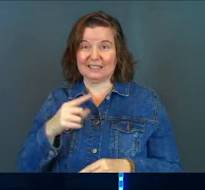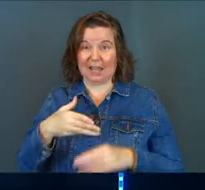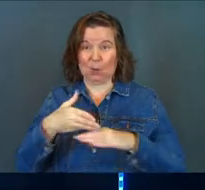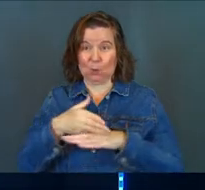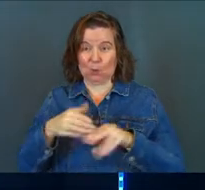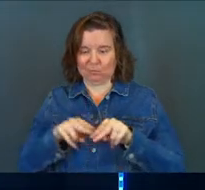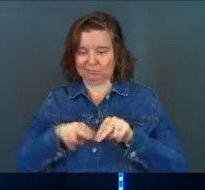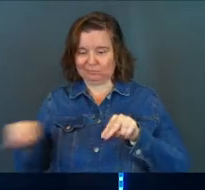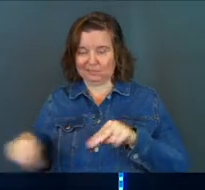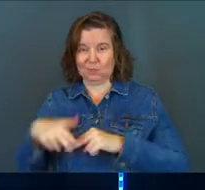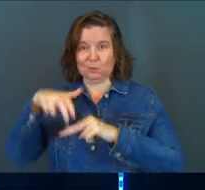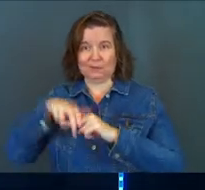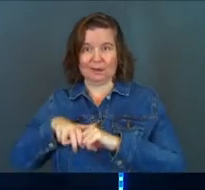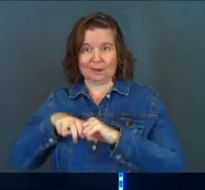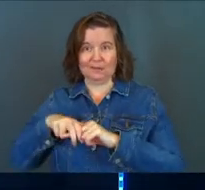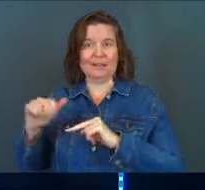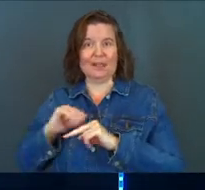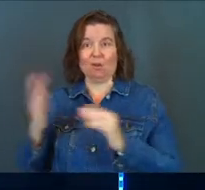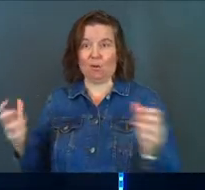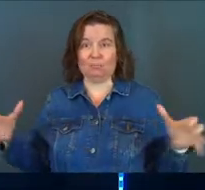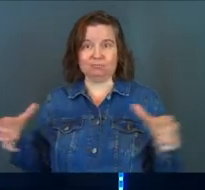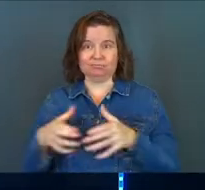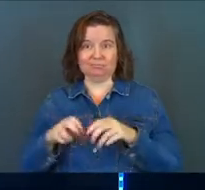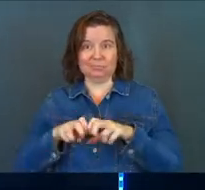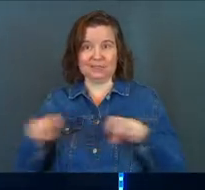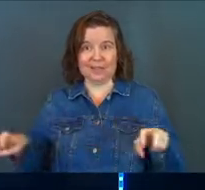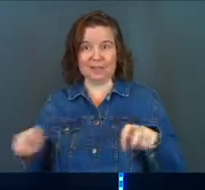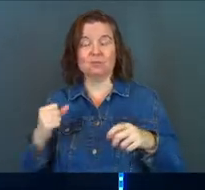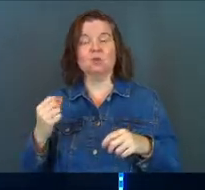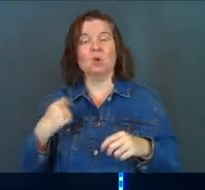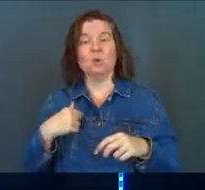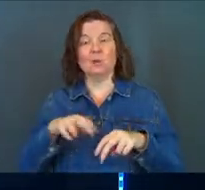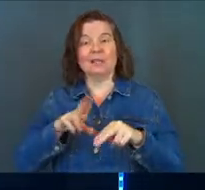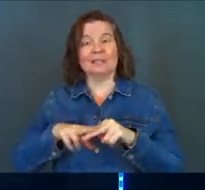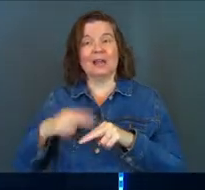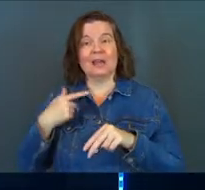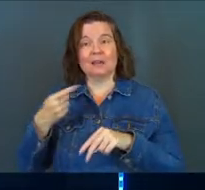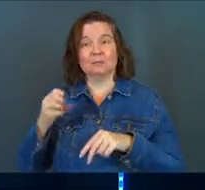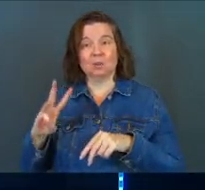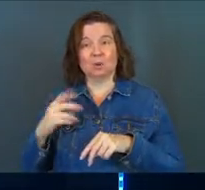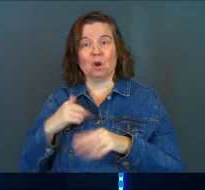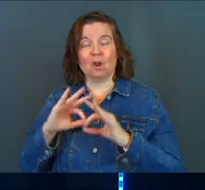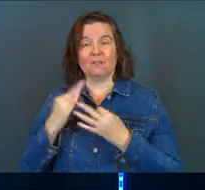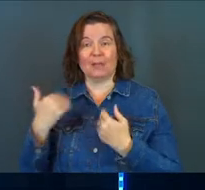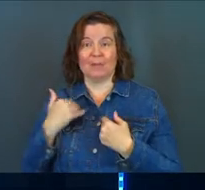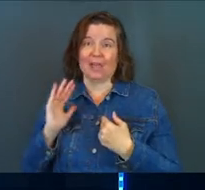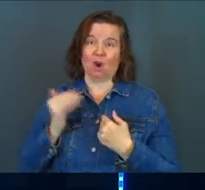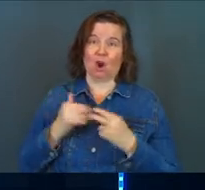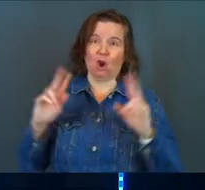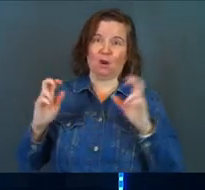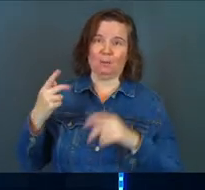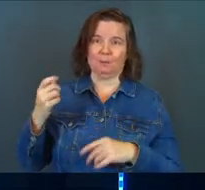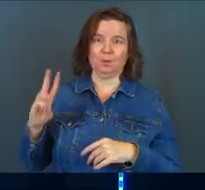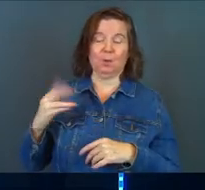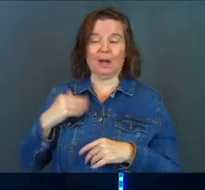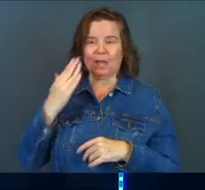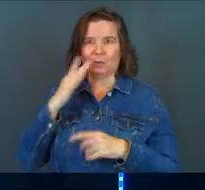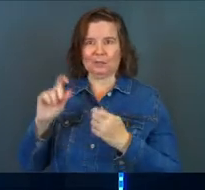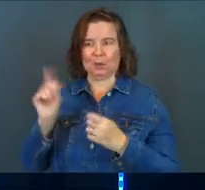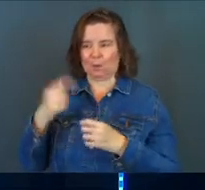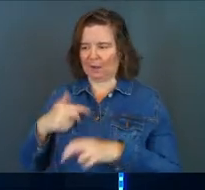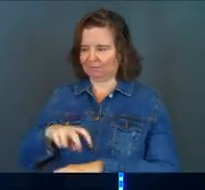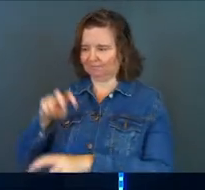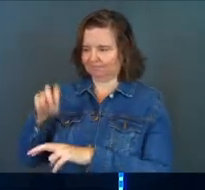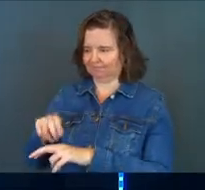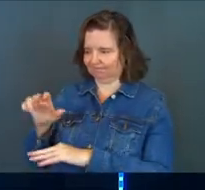slab of wood, and you sat on it, like all together, right? Like, so we sat on a pew, and our family had our pew, and I knew where I sat